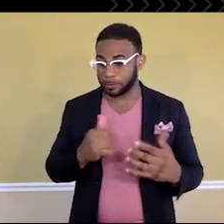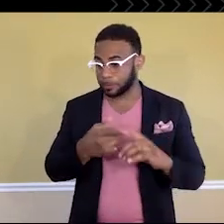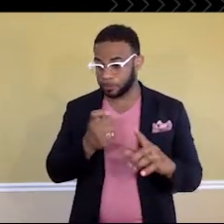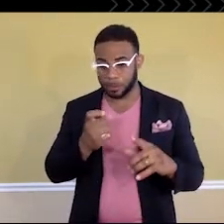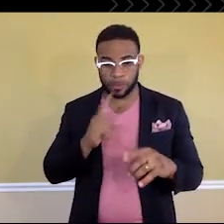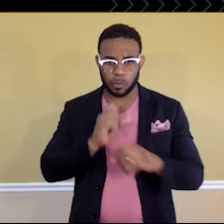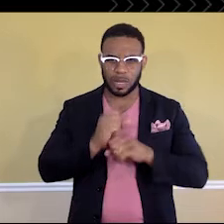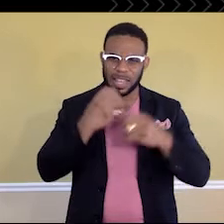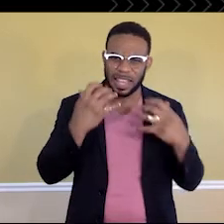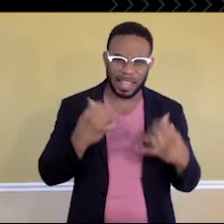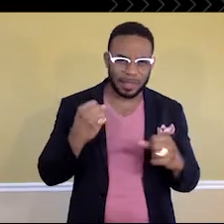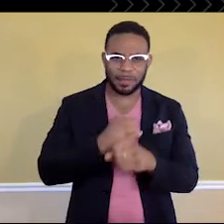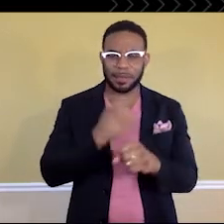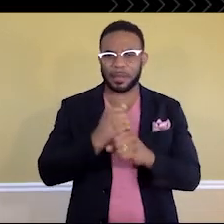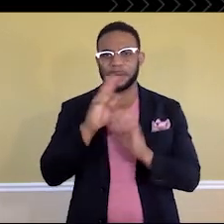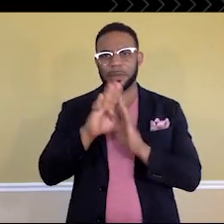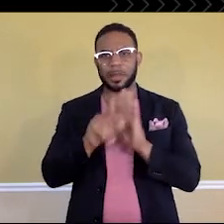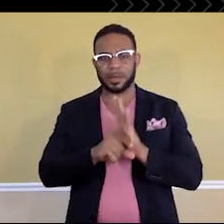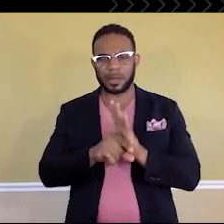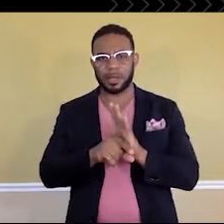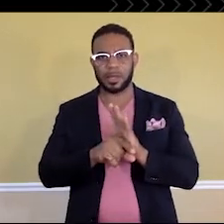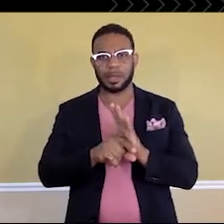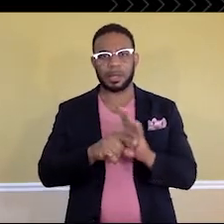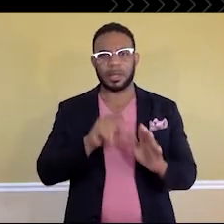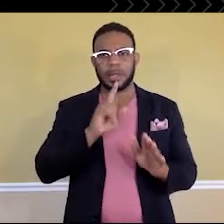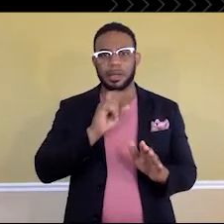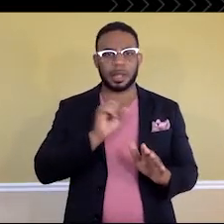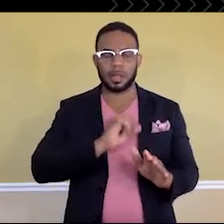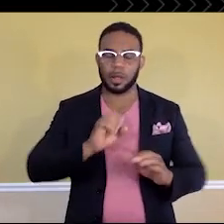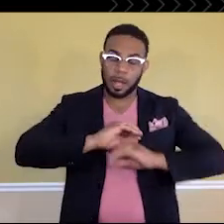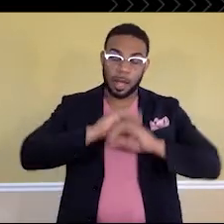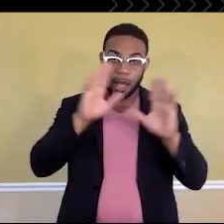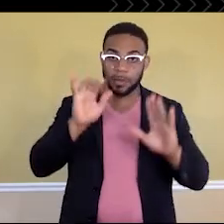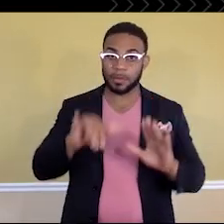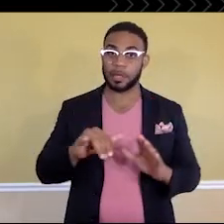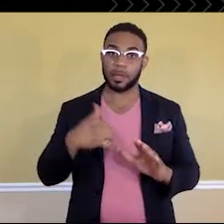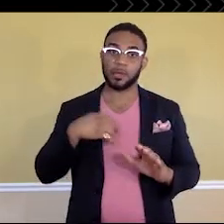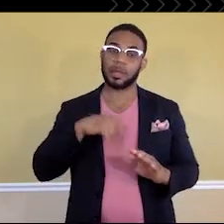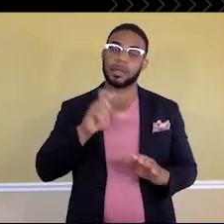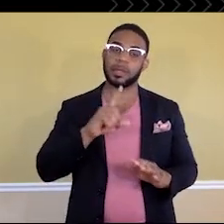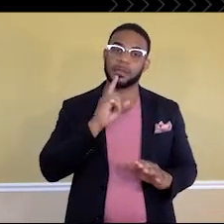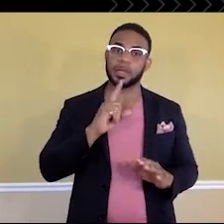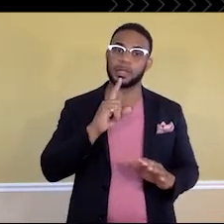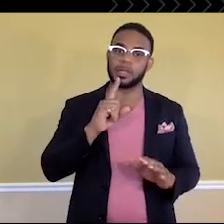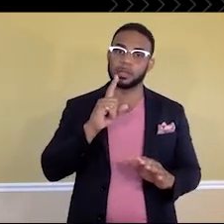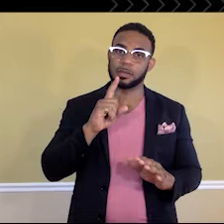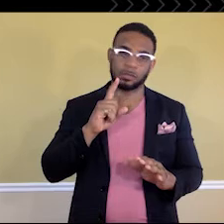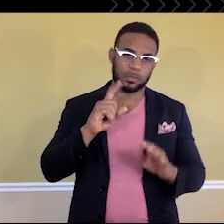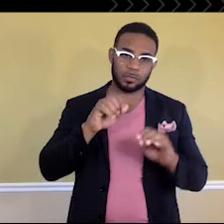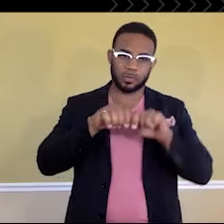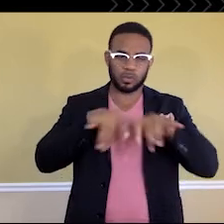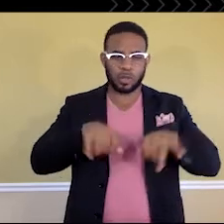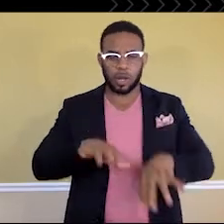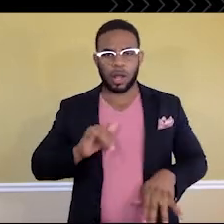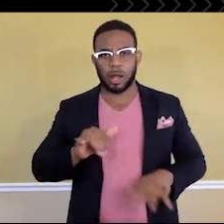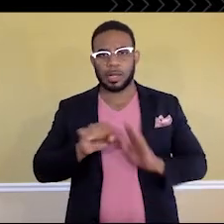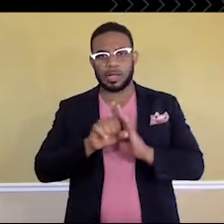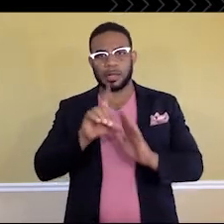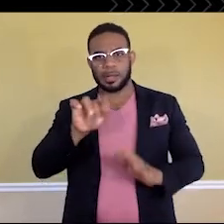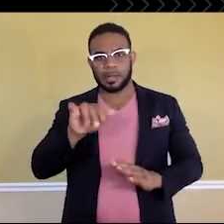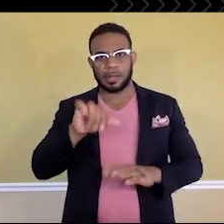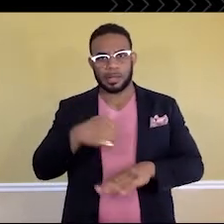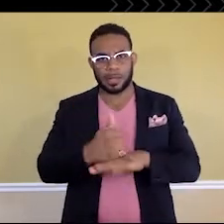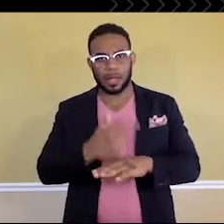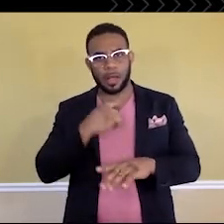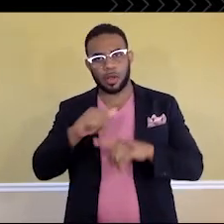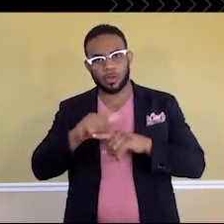a really heavy statistical background, it's not super obvious that we need to be stratifying our sampling data sets and